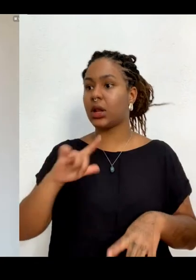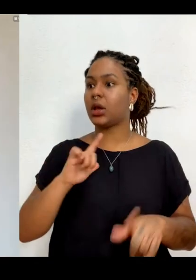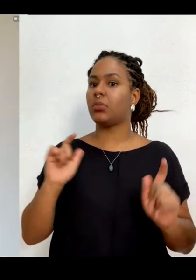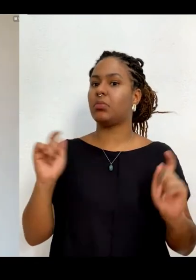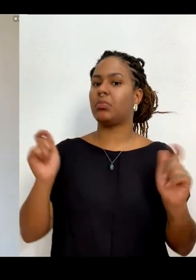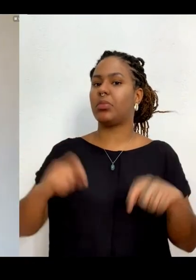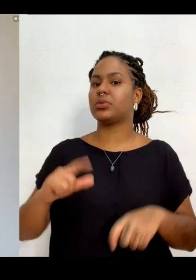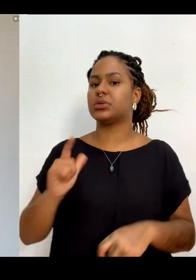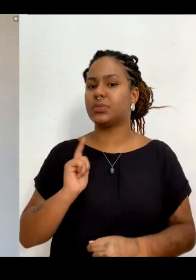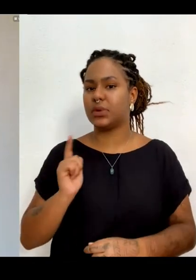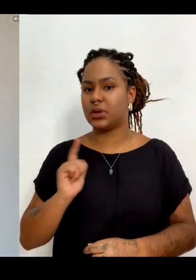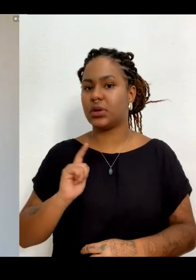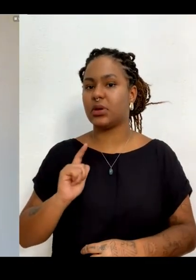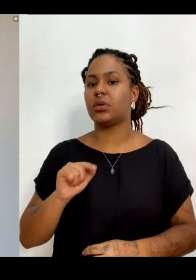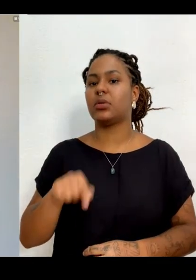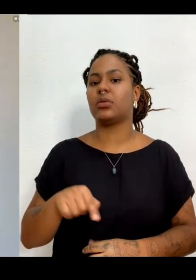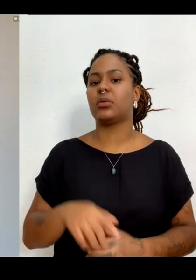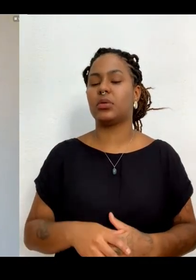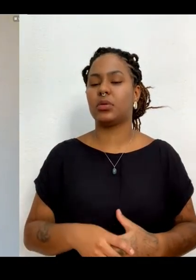understood